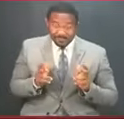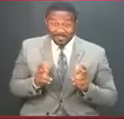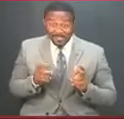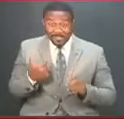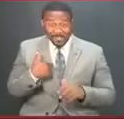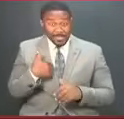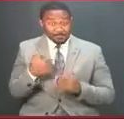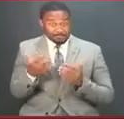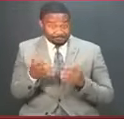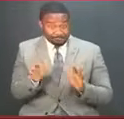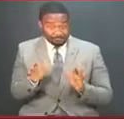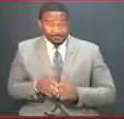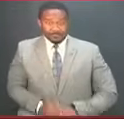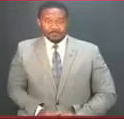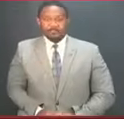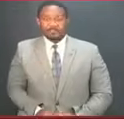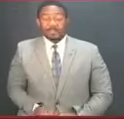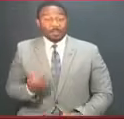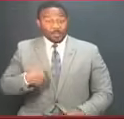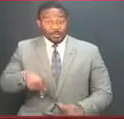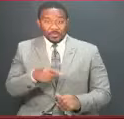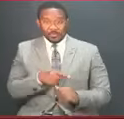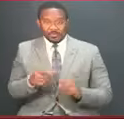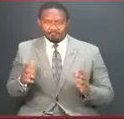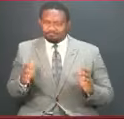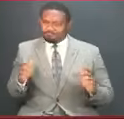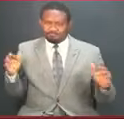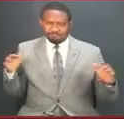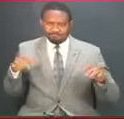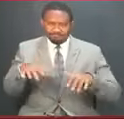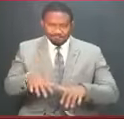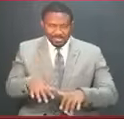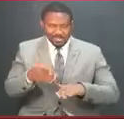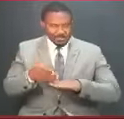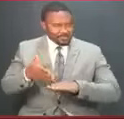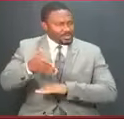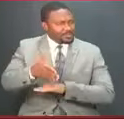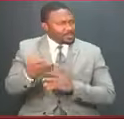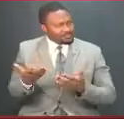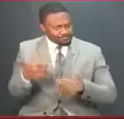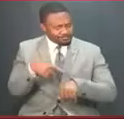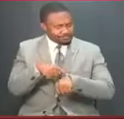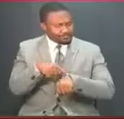We are back after more than how many minutes?